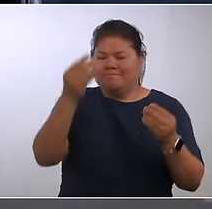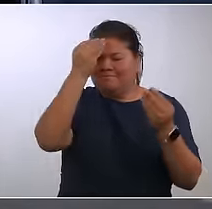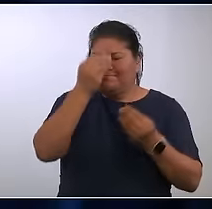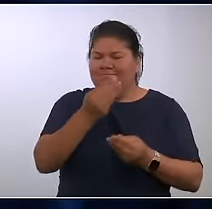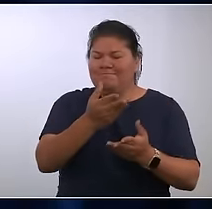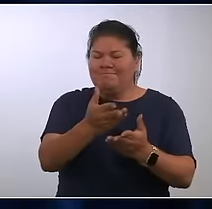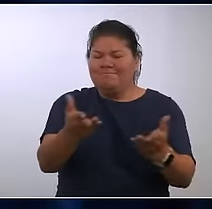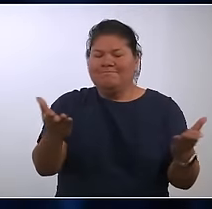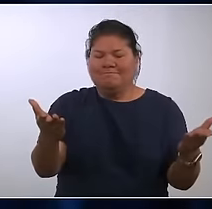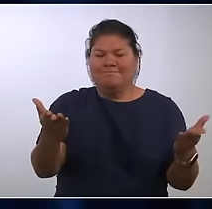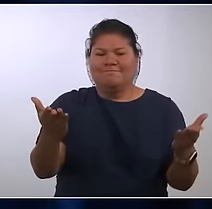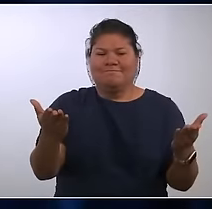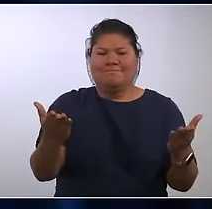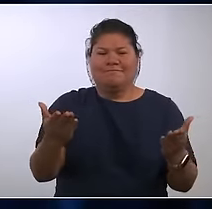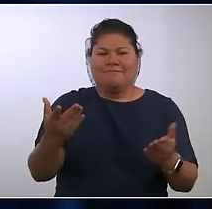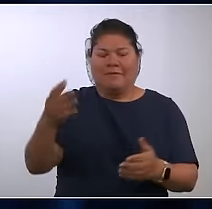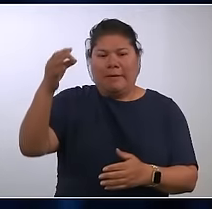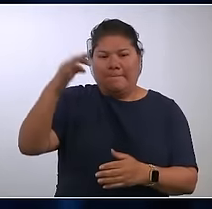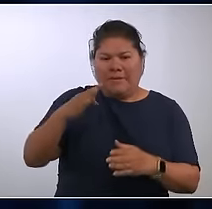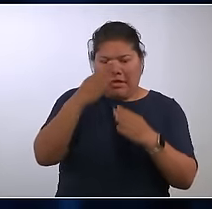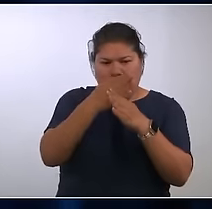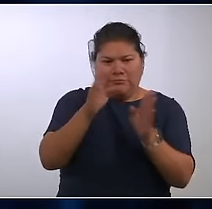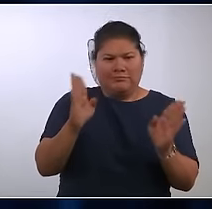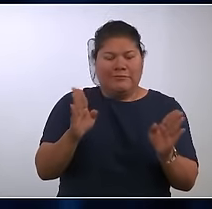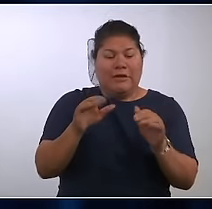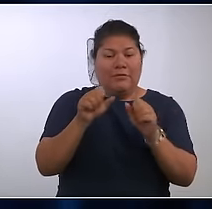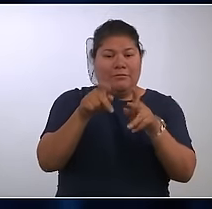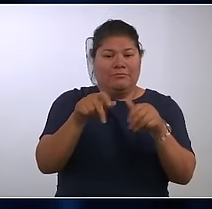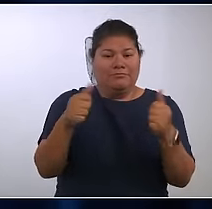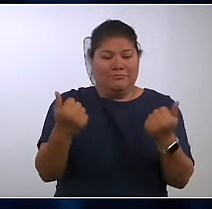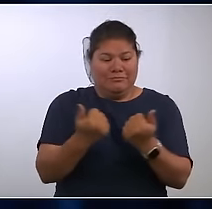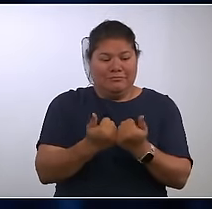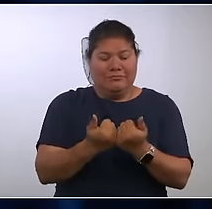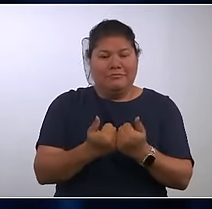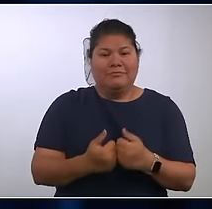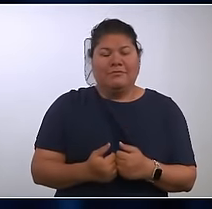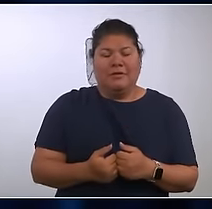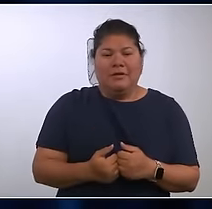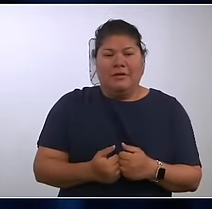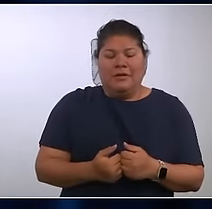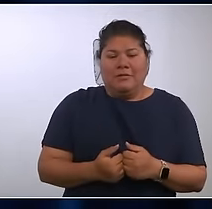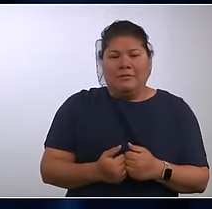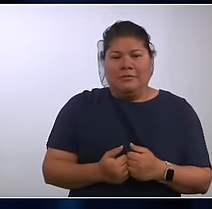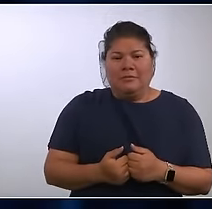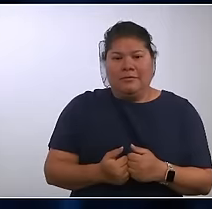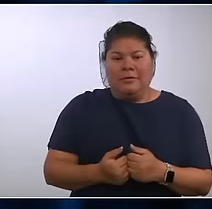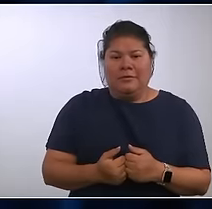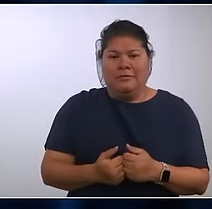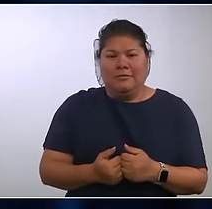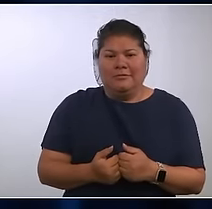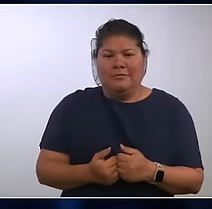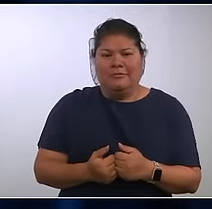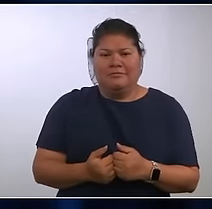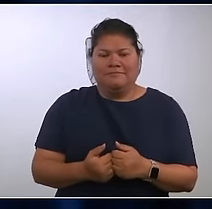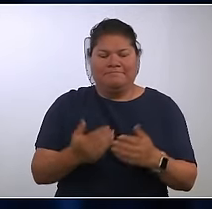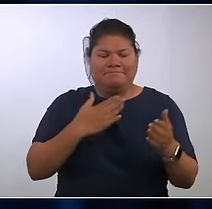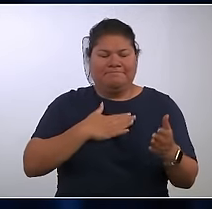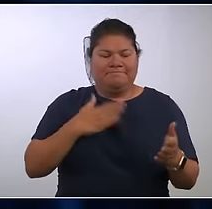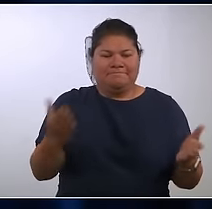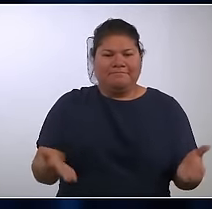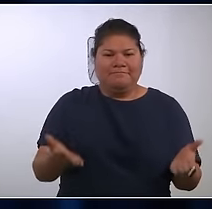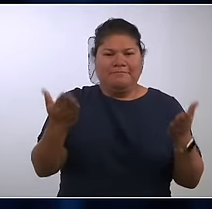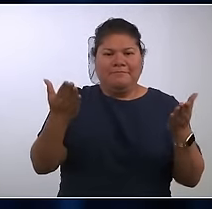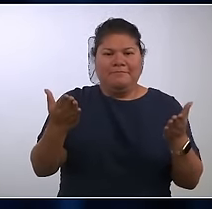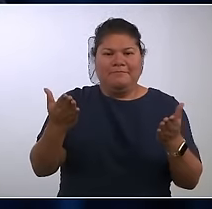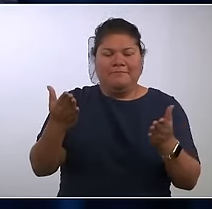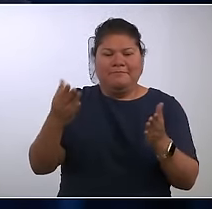going to talk to you today, church. Como el pastor general de la Asamblea Apostólica. As a general pastor of the Apostolic Assembly. Estén de pie para